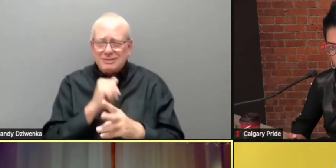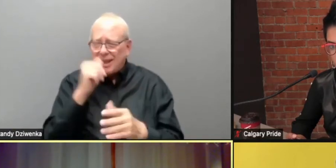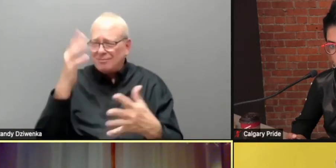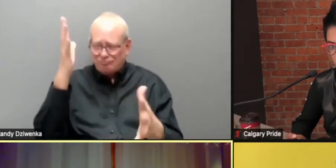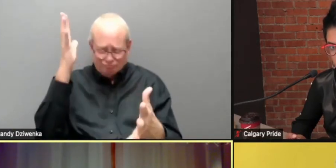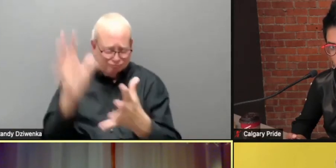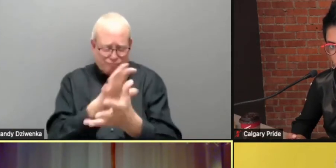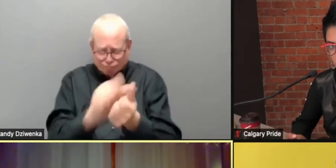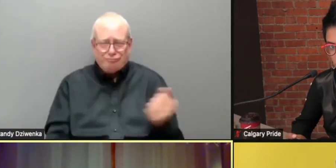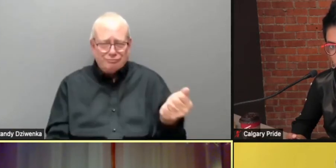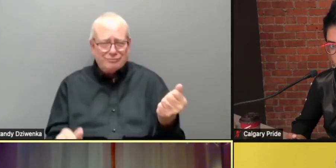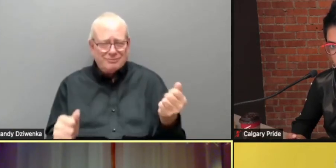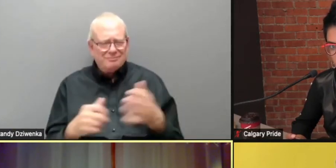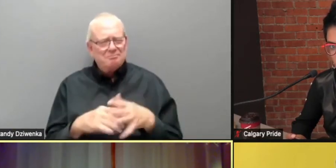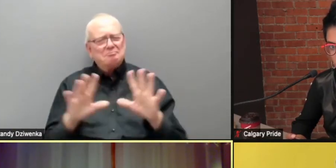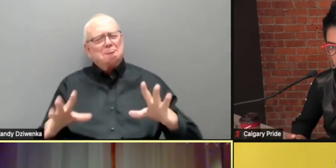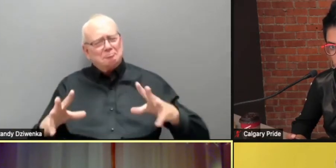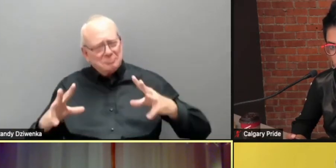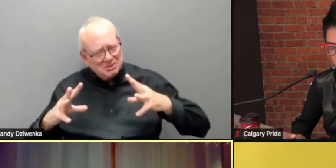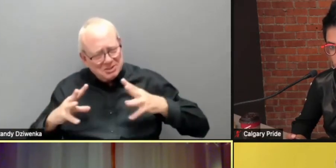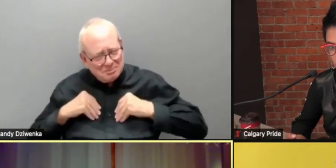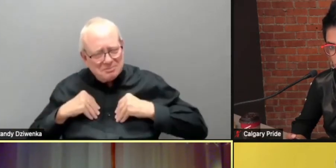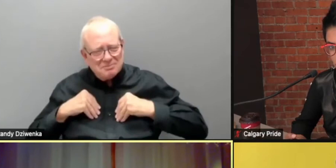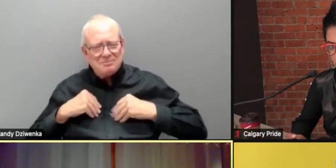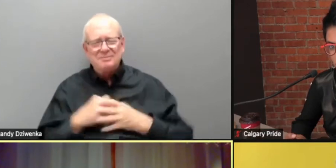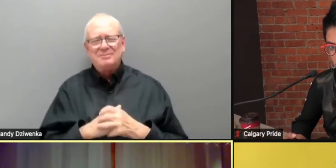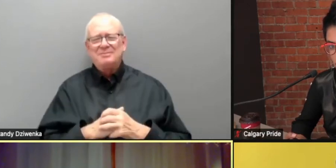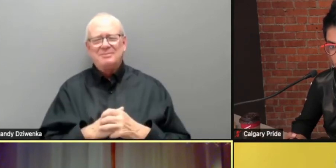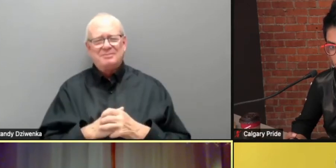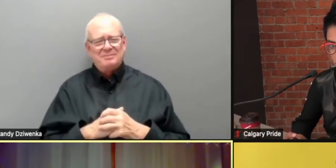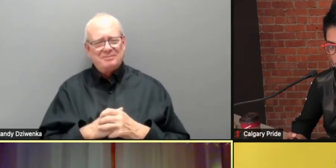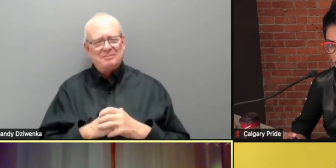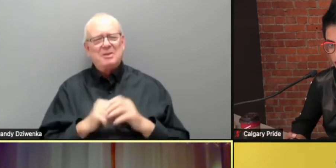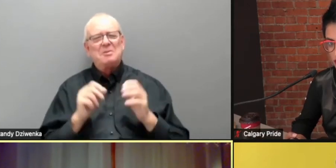with acceptance. It will make it a lot easier.